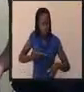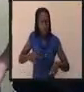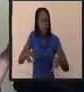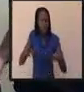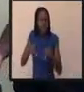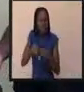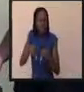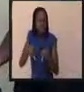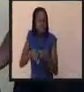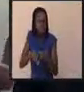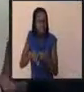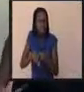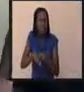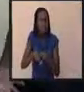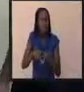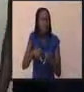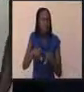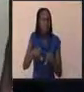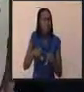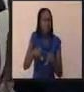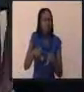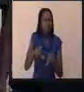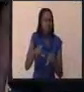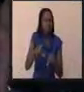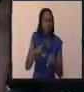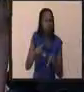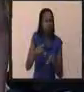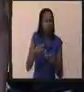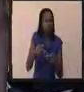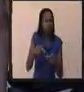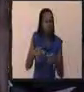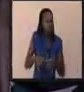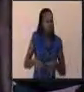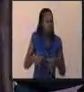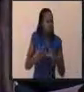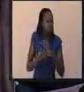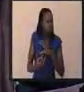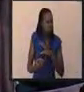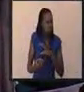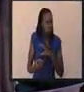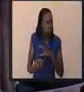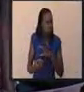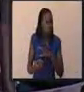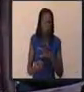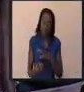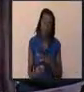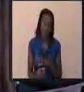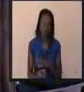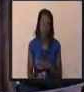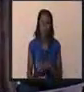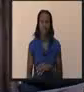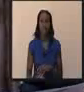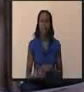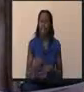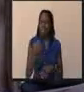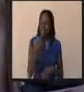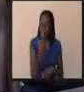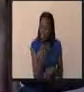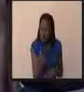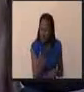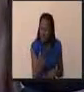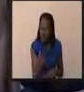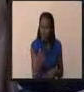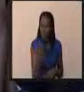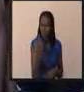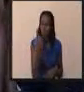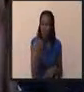same characteristics? Let's say maybe the length of the legs. Yes, you got it. Each gamete passes